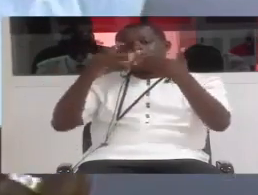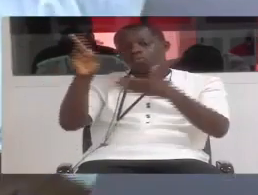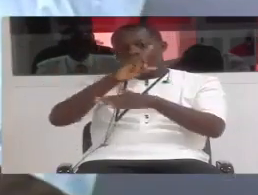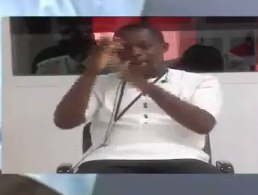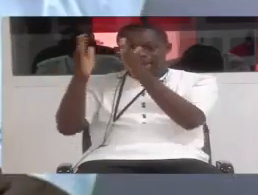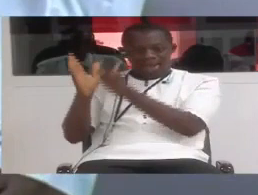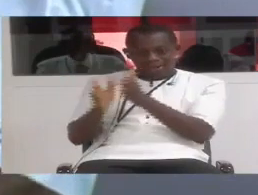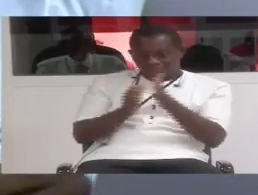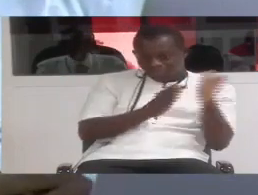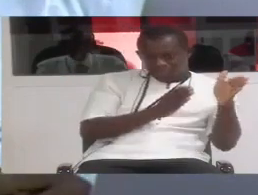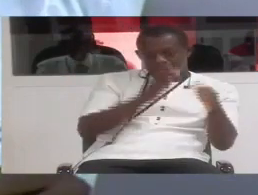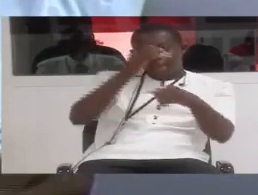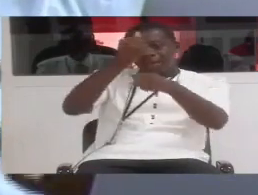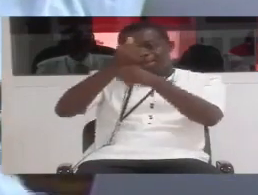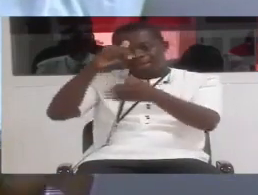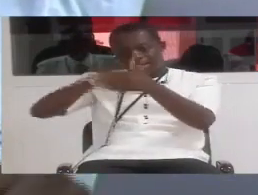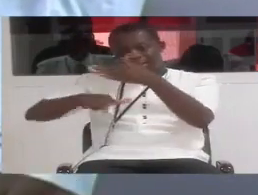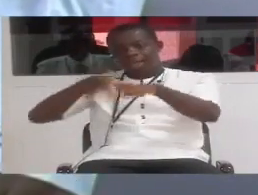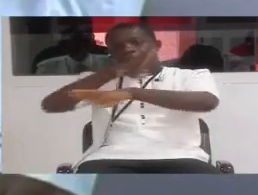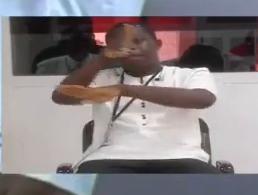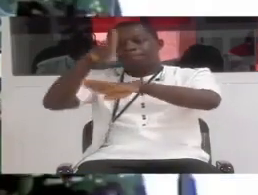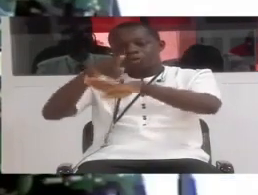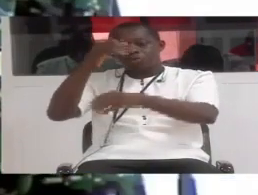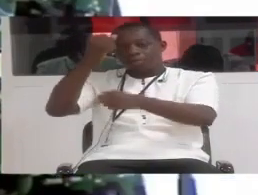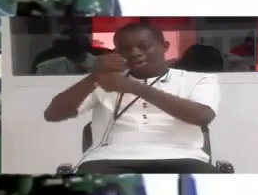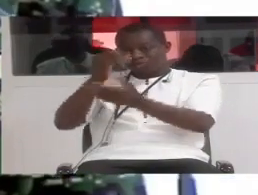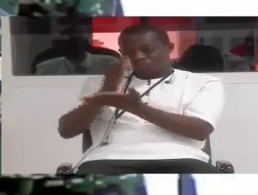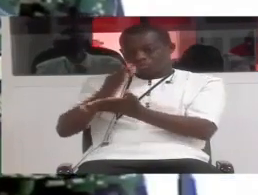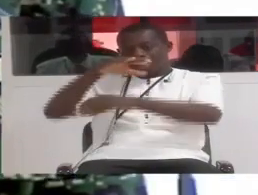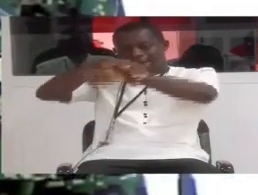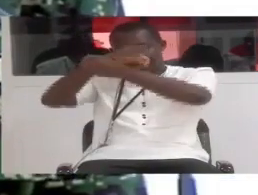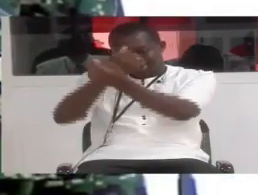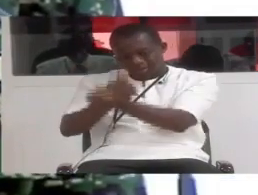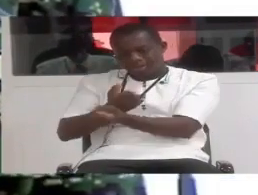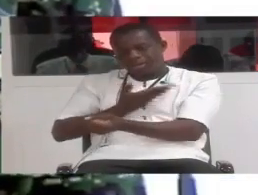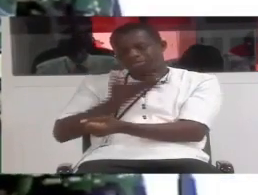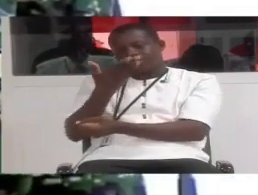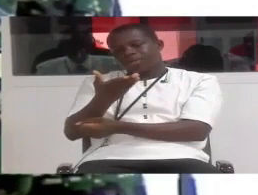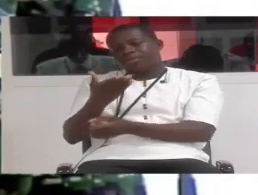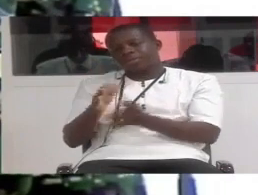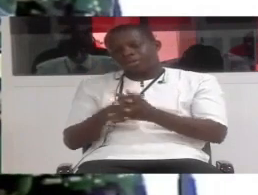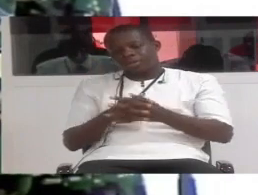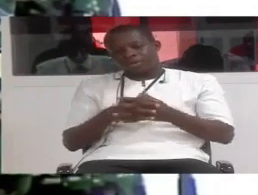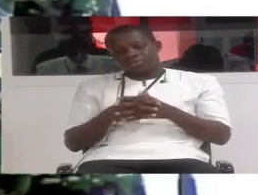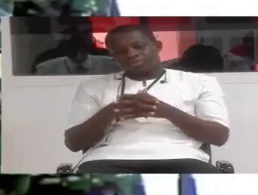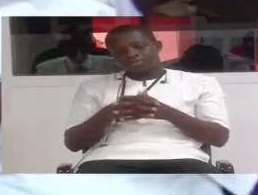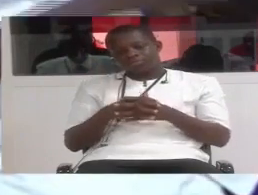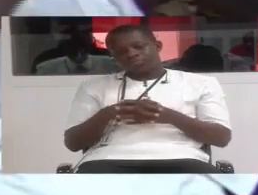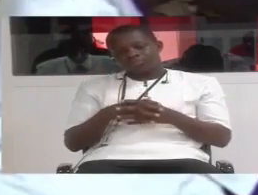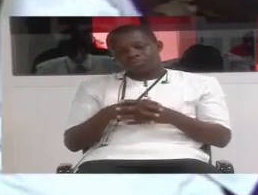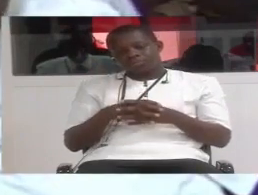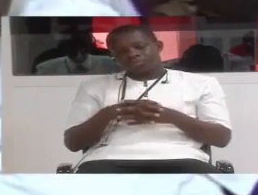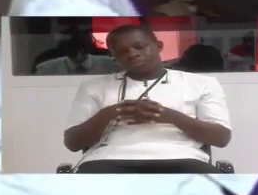arrangements you put in place to ensure a swift arrest? Légui wax ñu yan pexé ngeen def